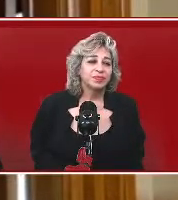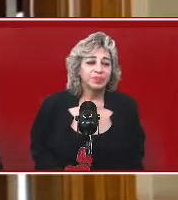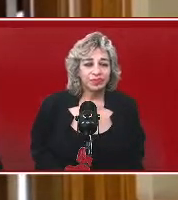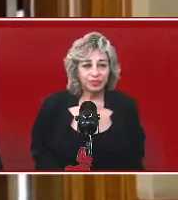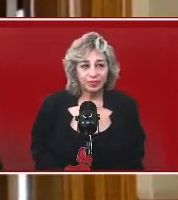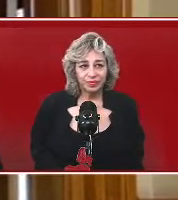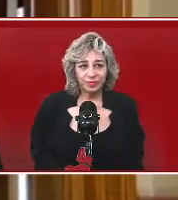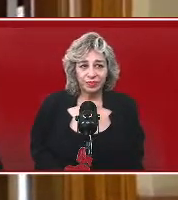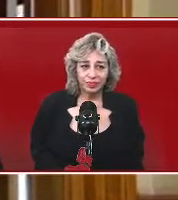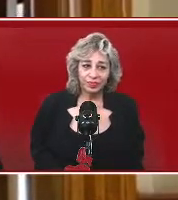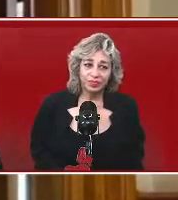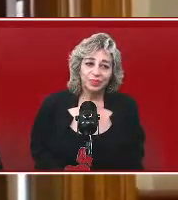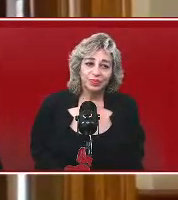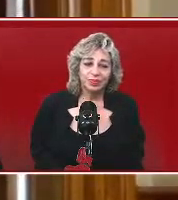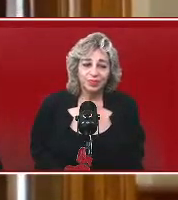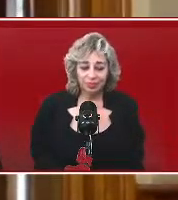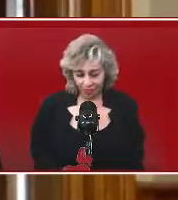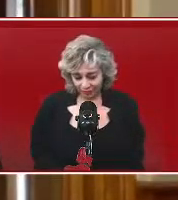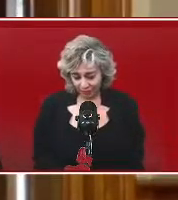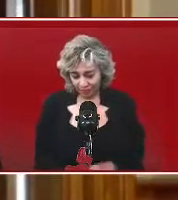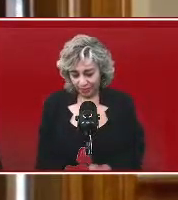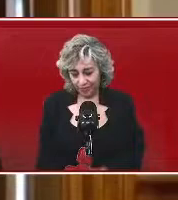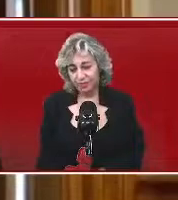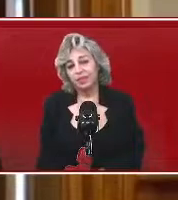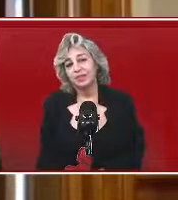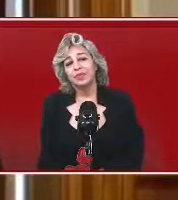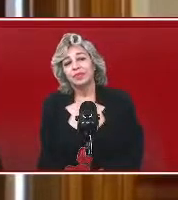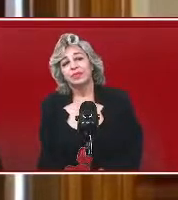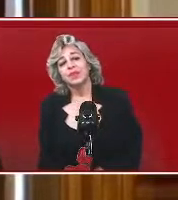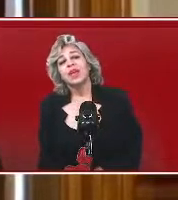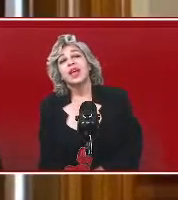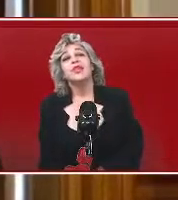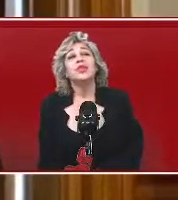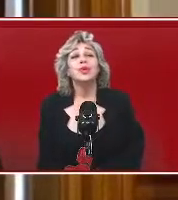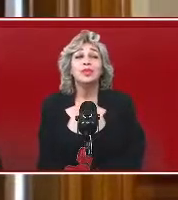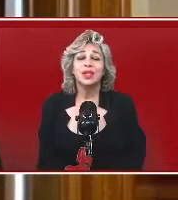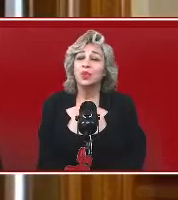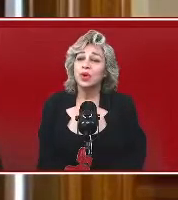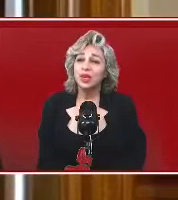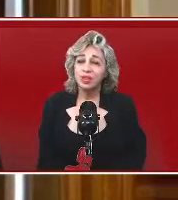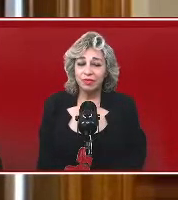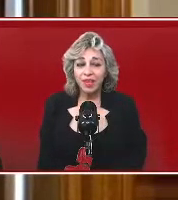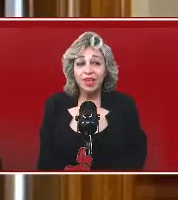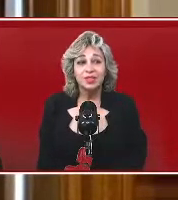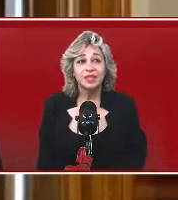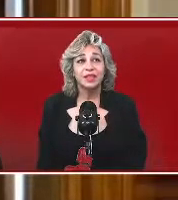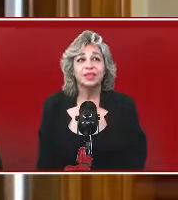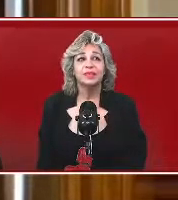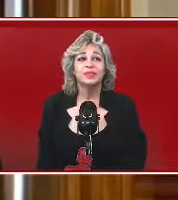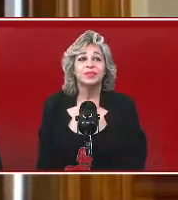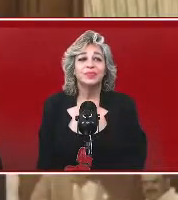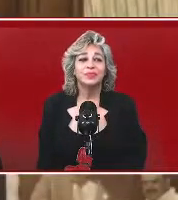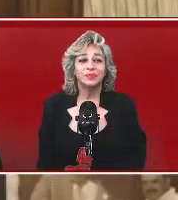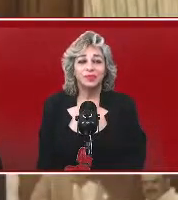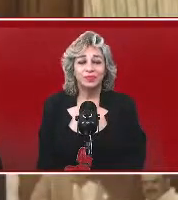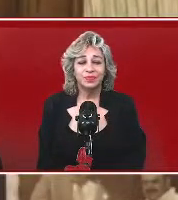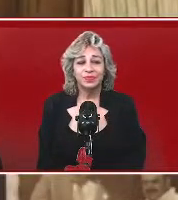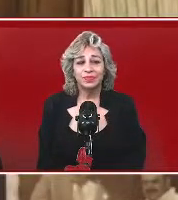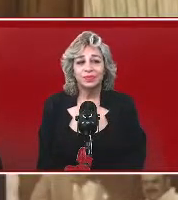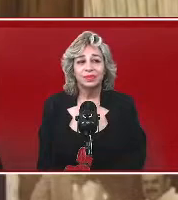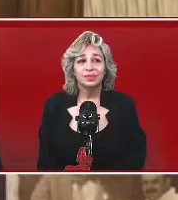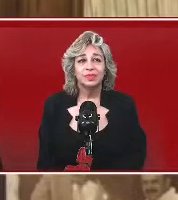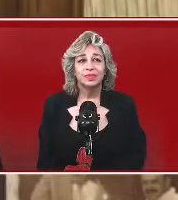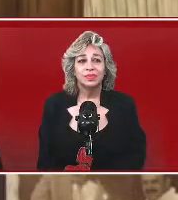Y los que trabajan en el campo, and those that work in the fields,